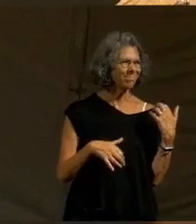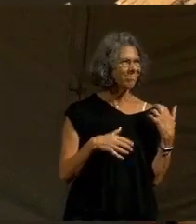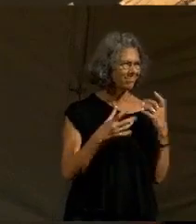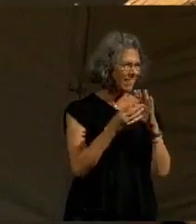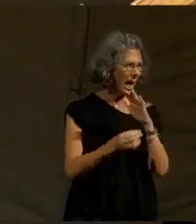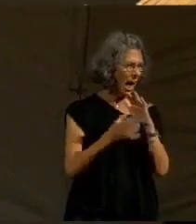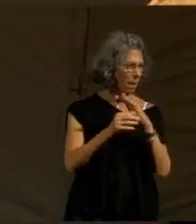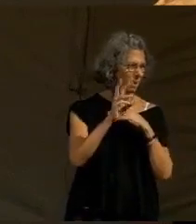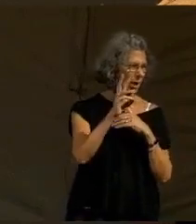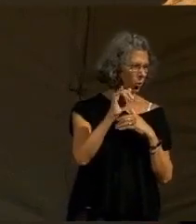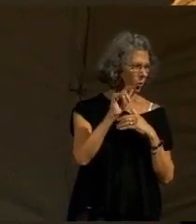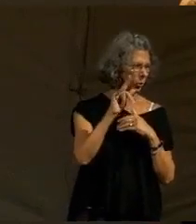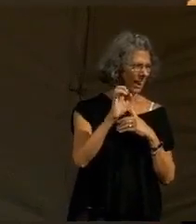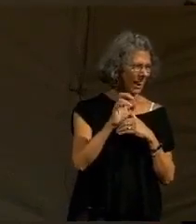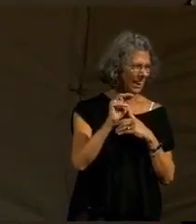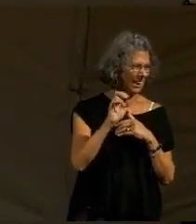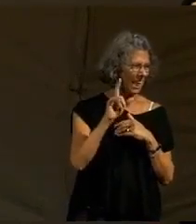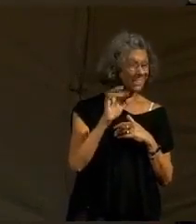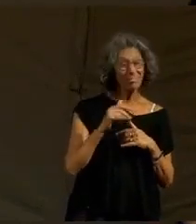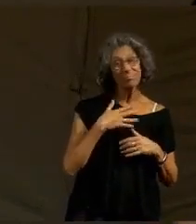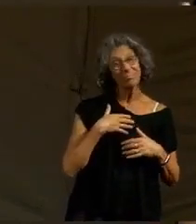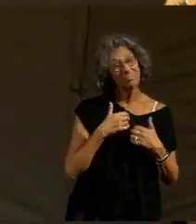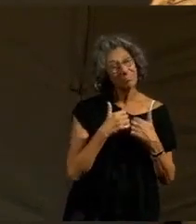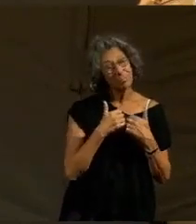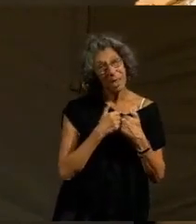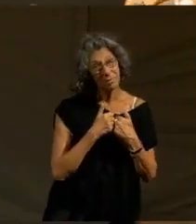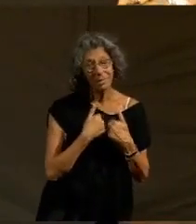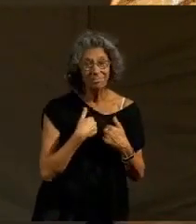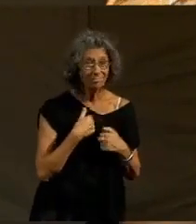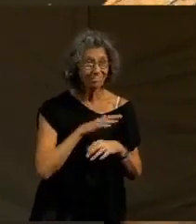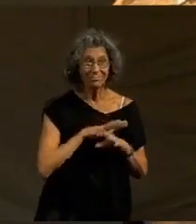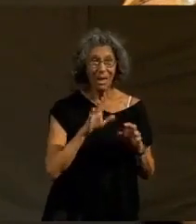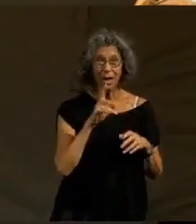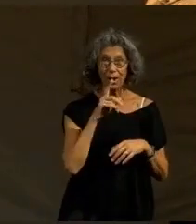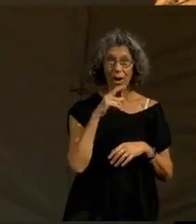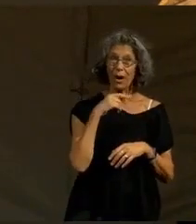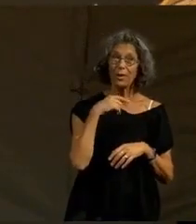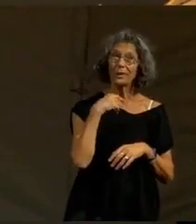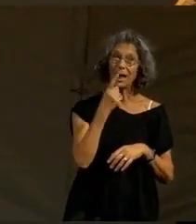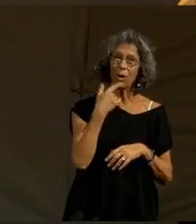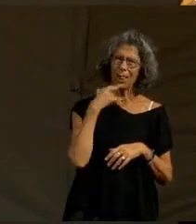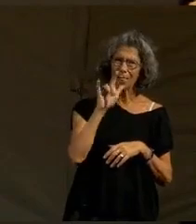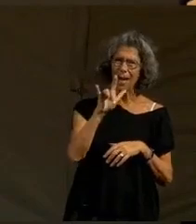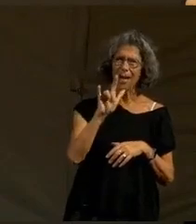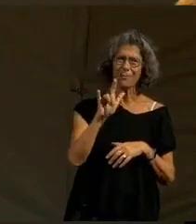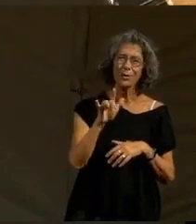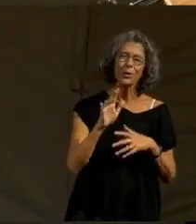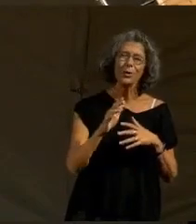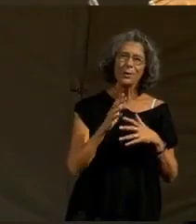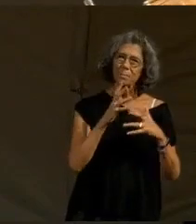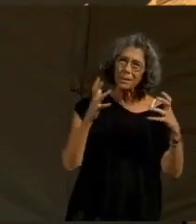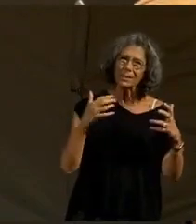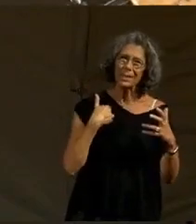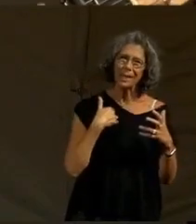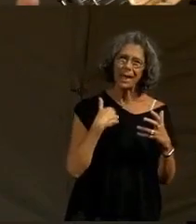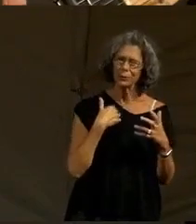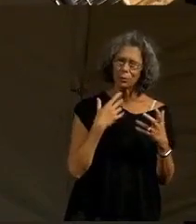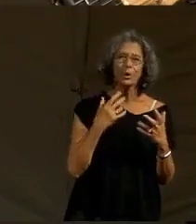quite as often as I could have. You were always on my